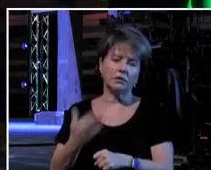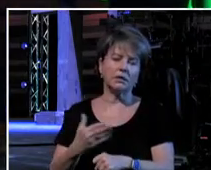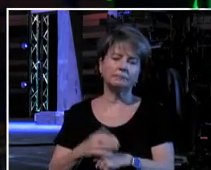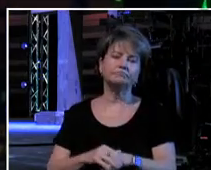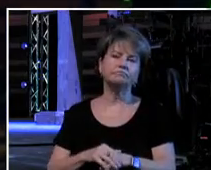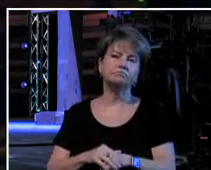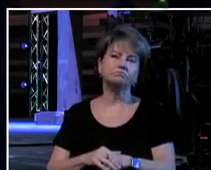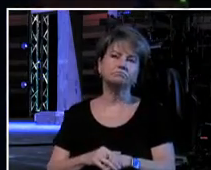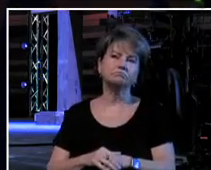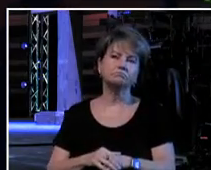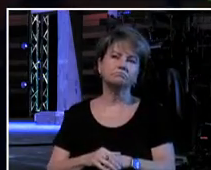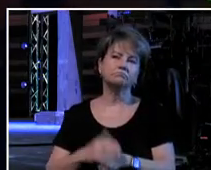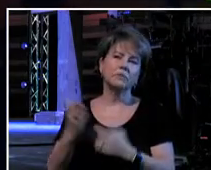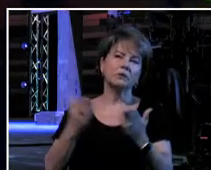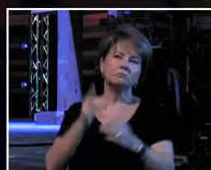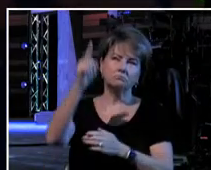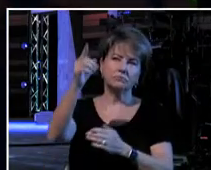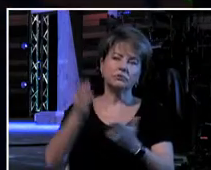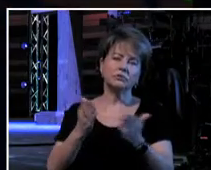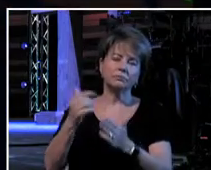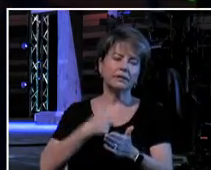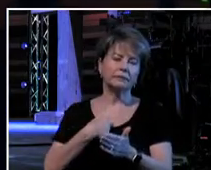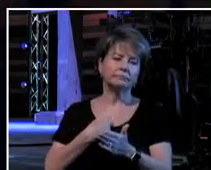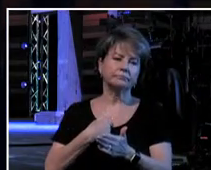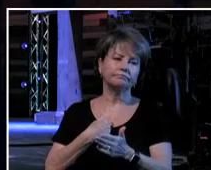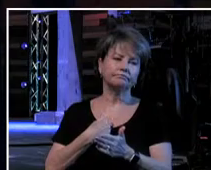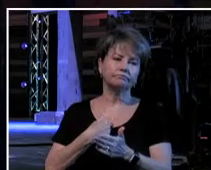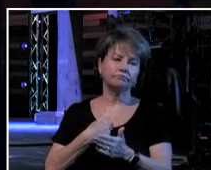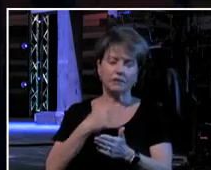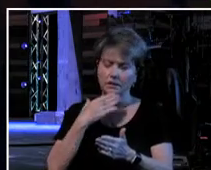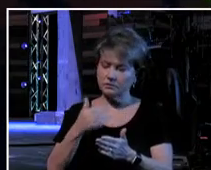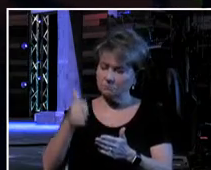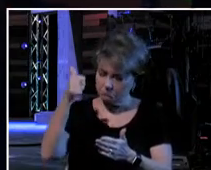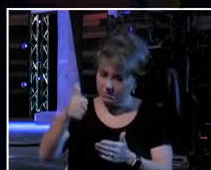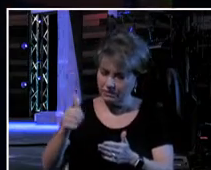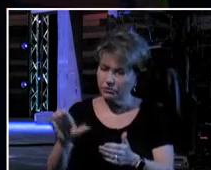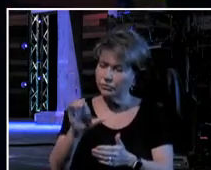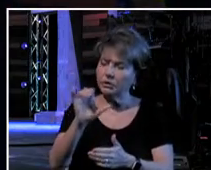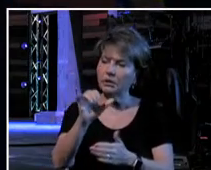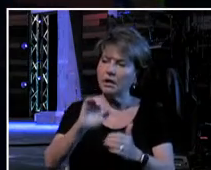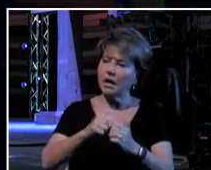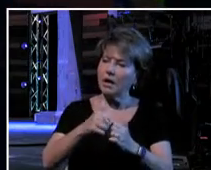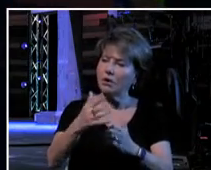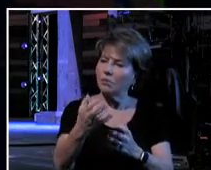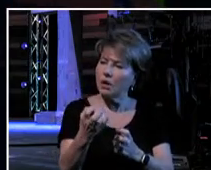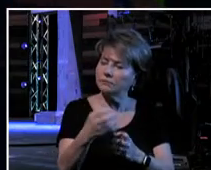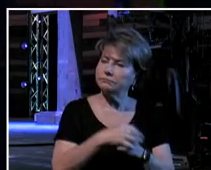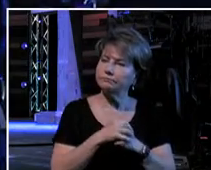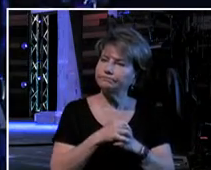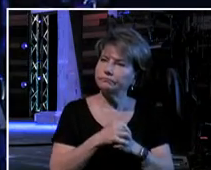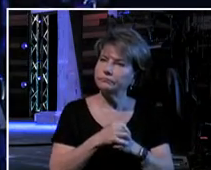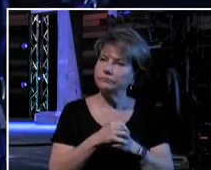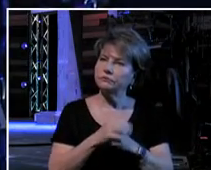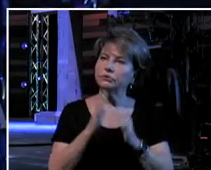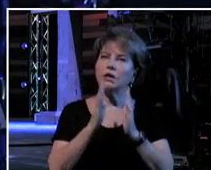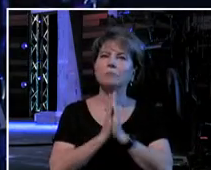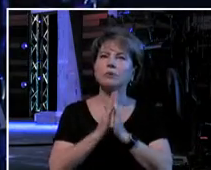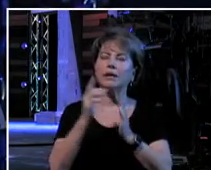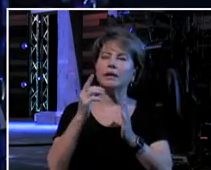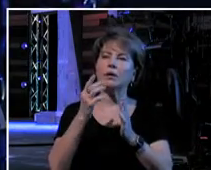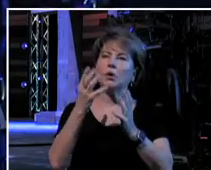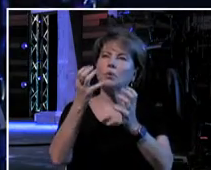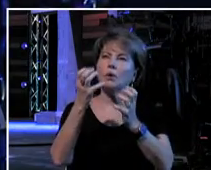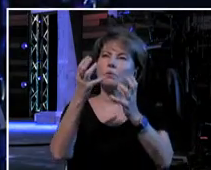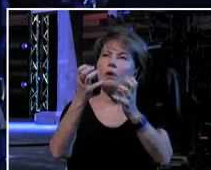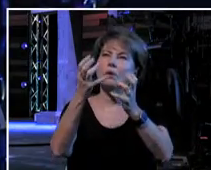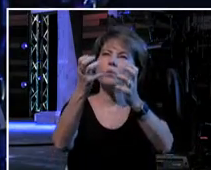that Jesus serves me, and he better do things as I want him to. So I pray in order for him to do the things I want him to do.